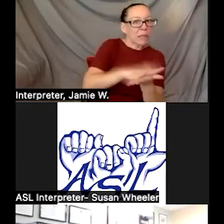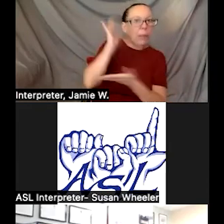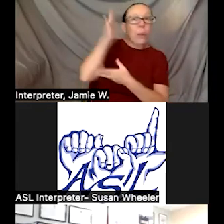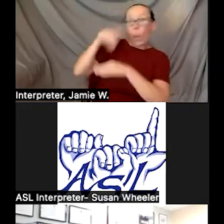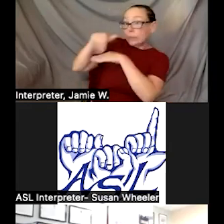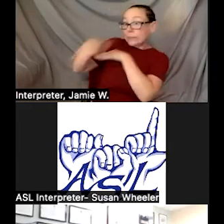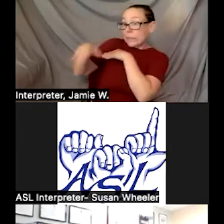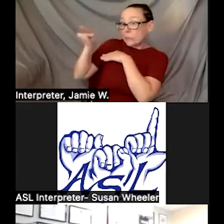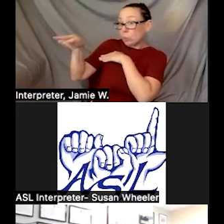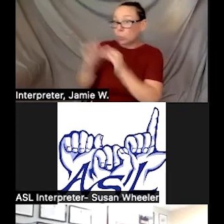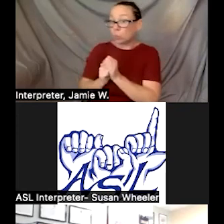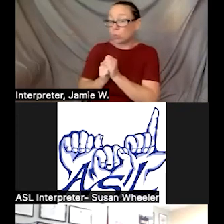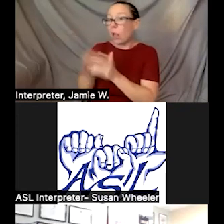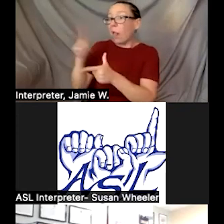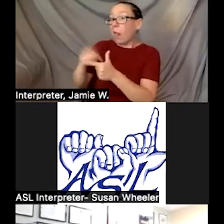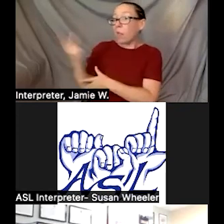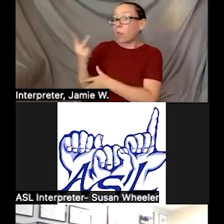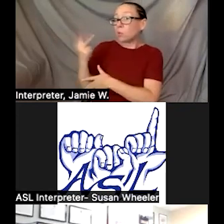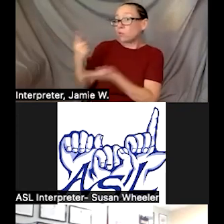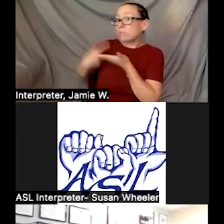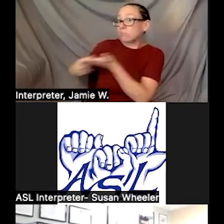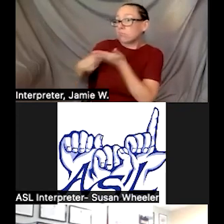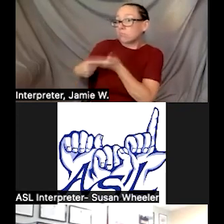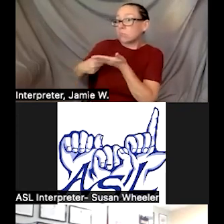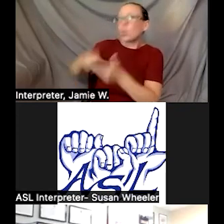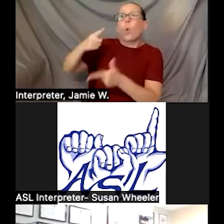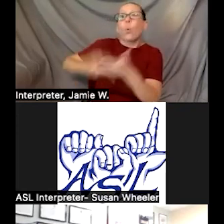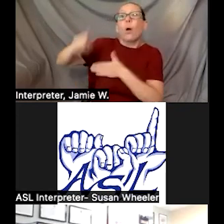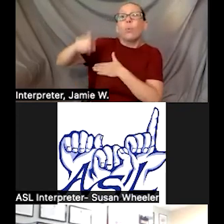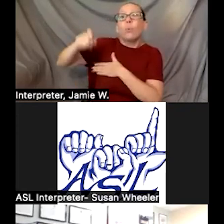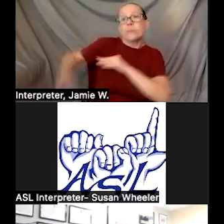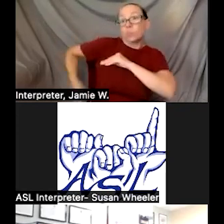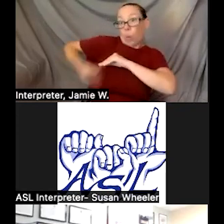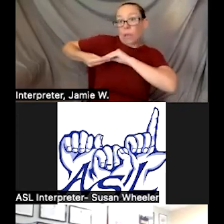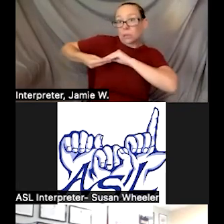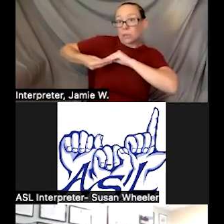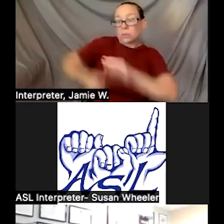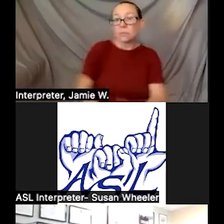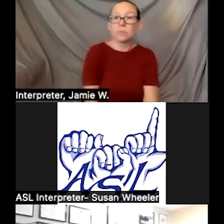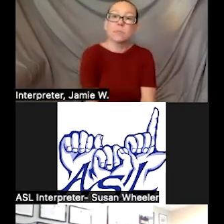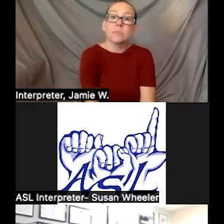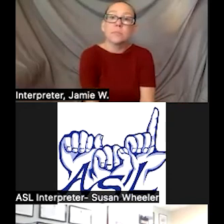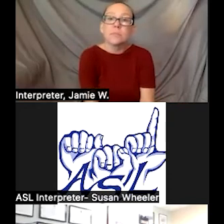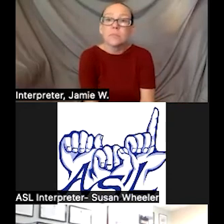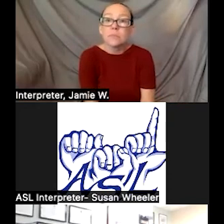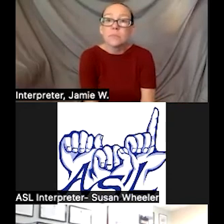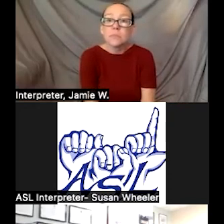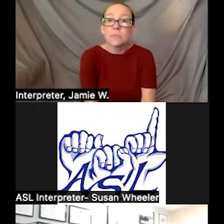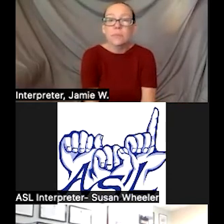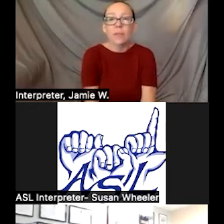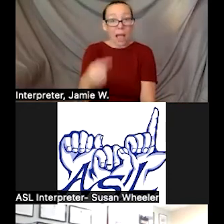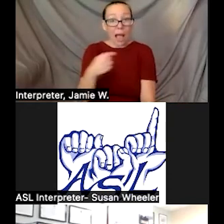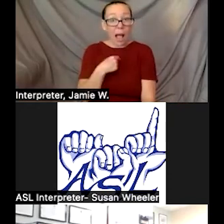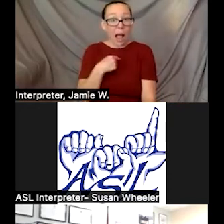a discussion of what you think you could add to it. Great. And Sue, Yeah, too, I would just add, Steve and